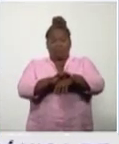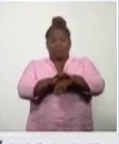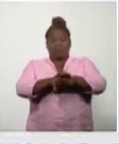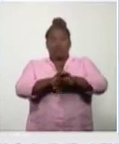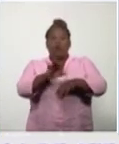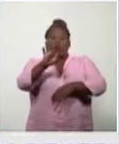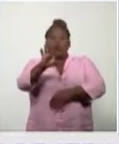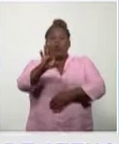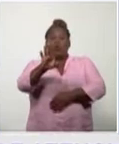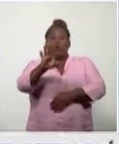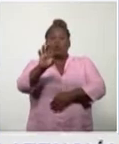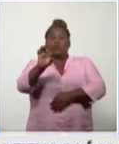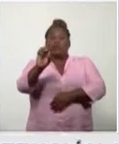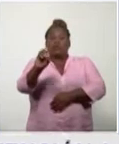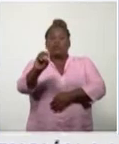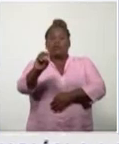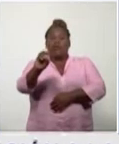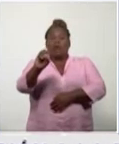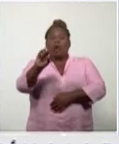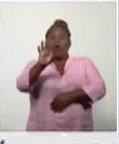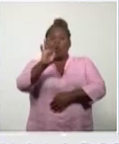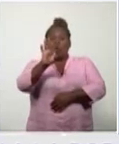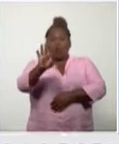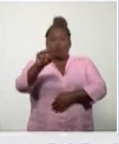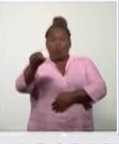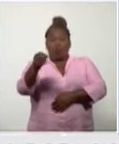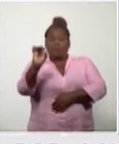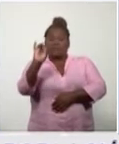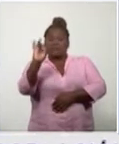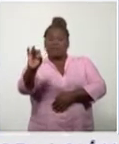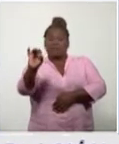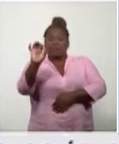1,795 people who have had COVID-19 in our country,